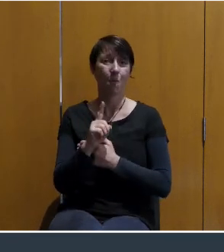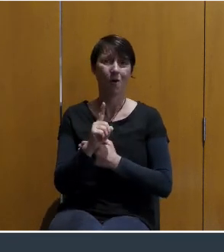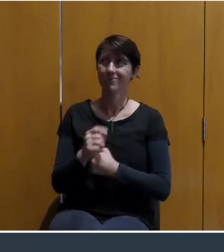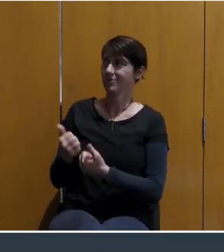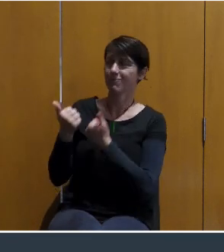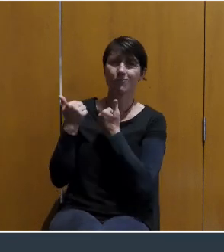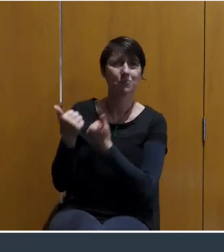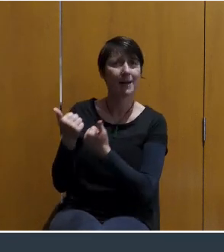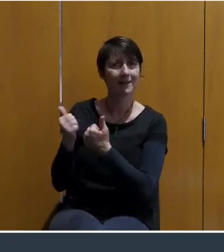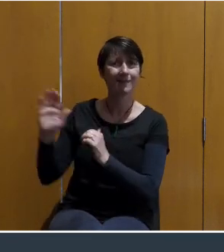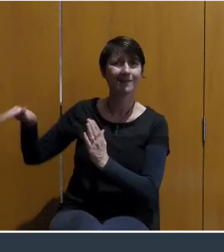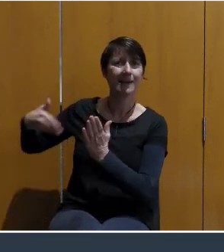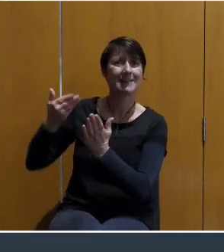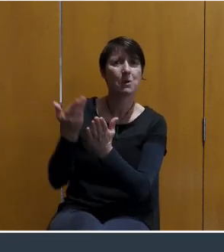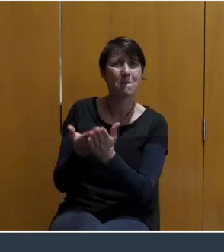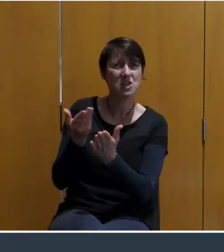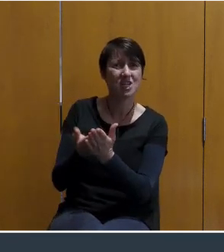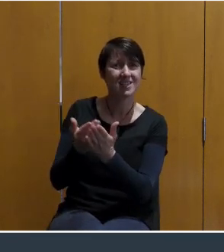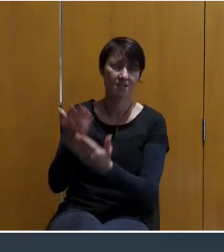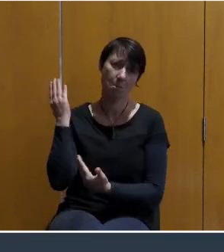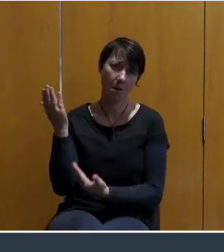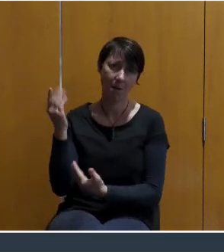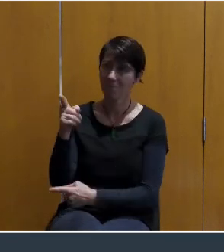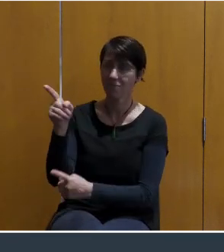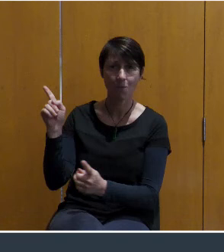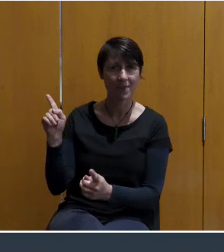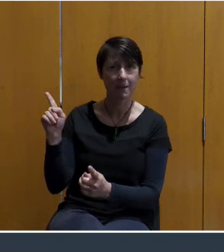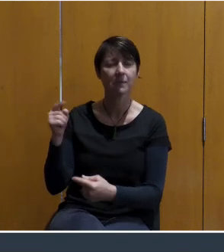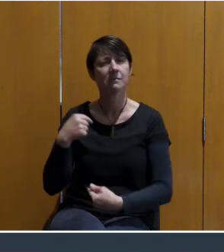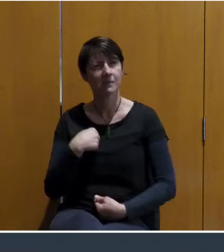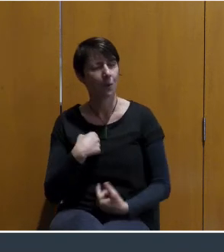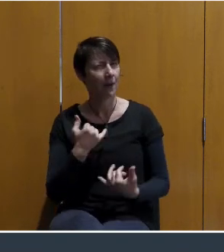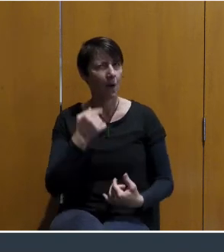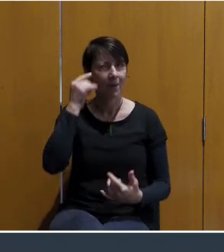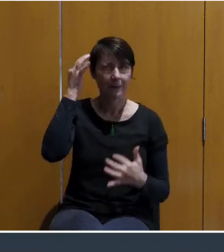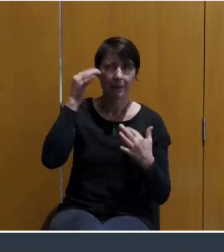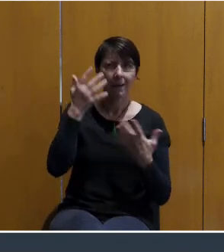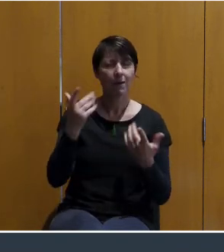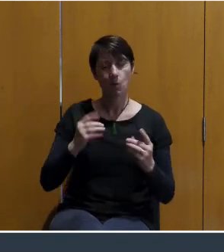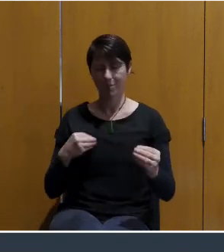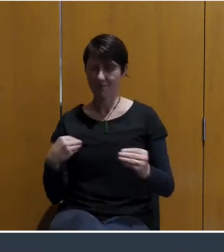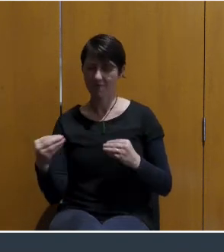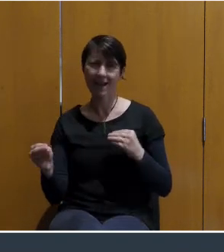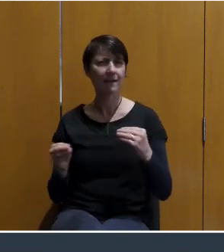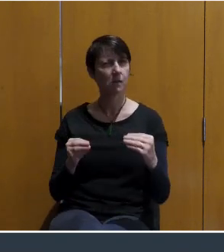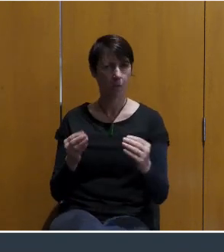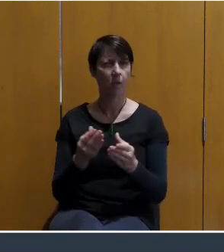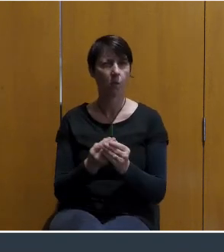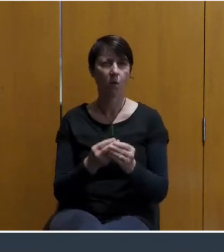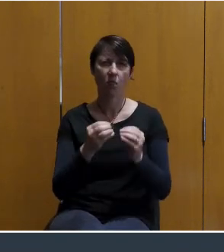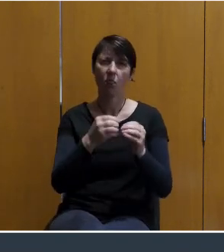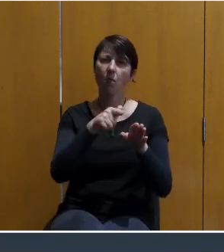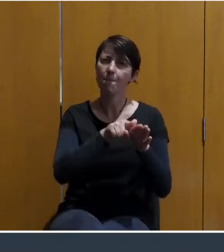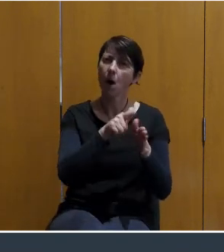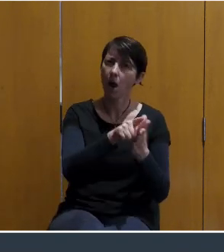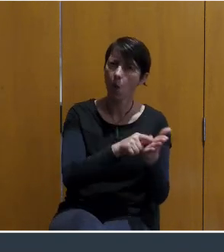we've heard, and we're thinking about how we can create some flexibility in the bylaw where there is tracts of